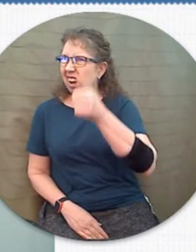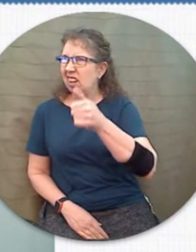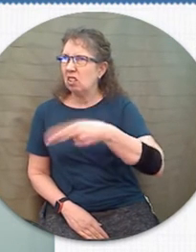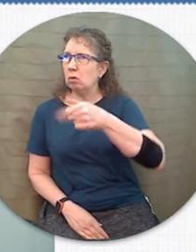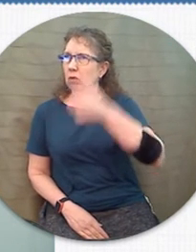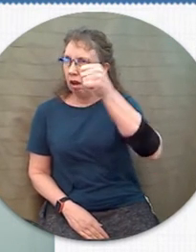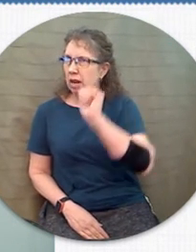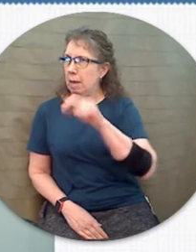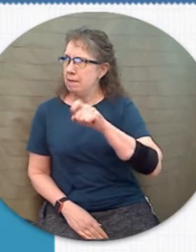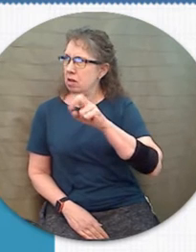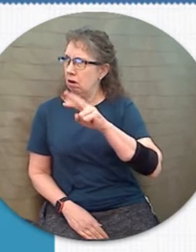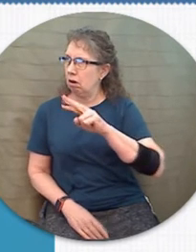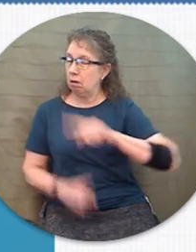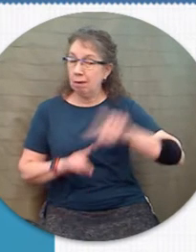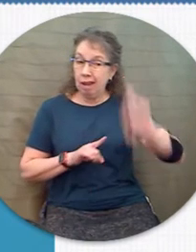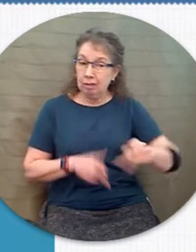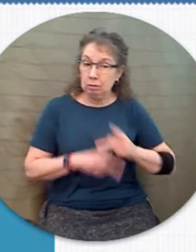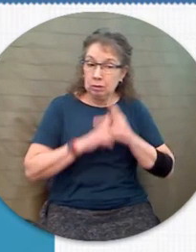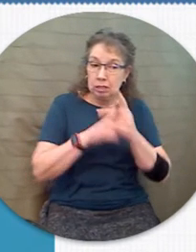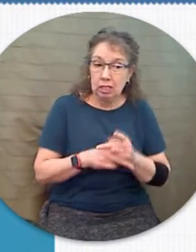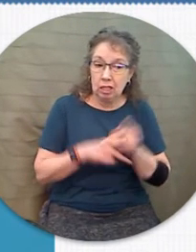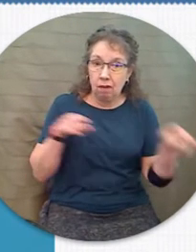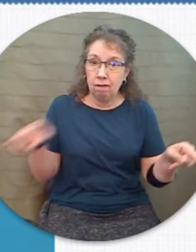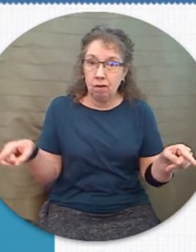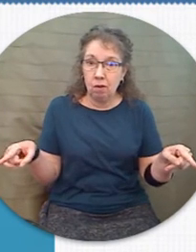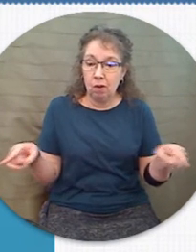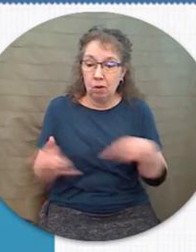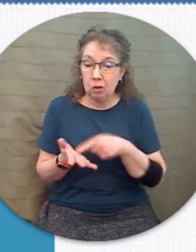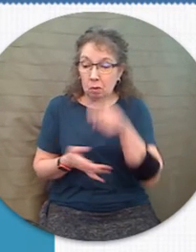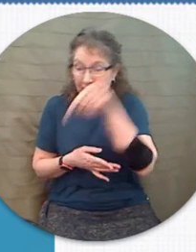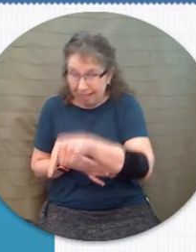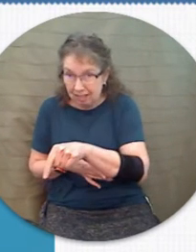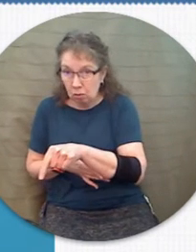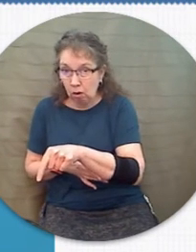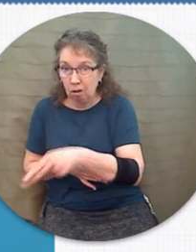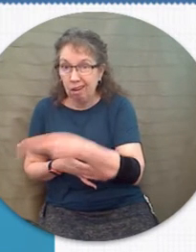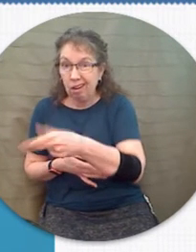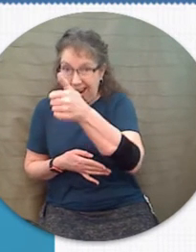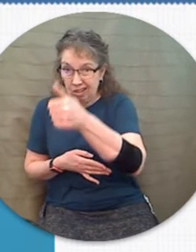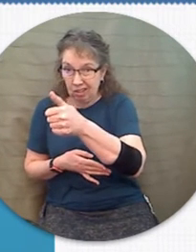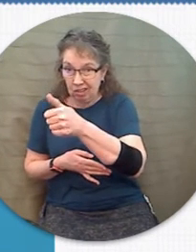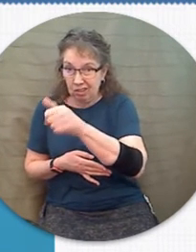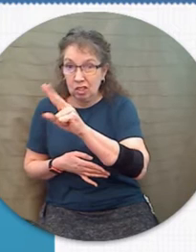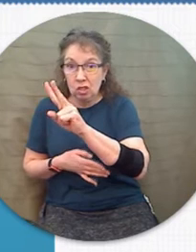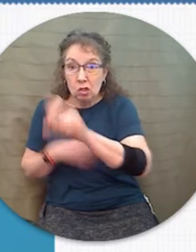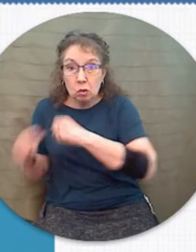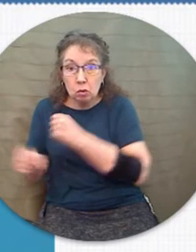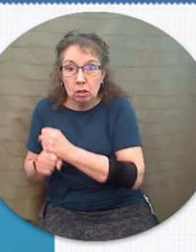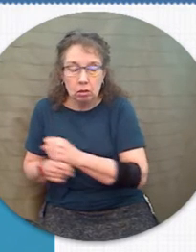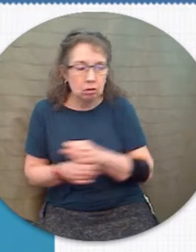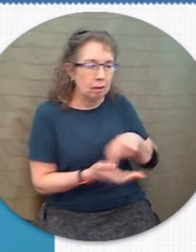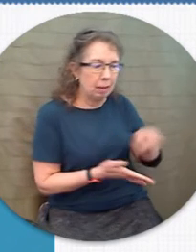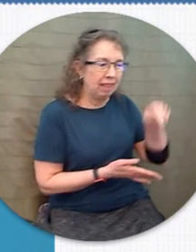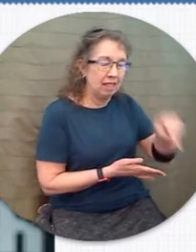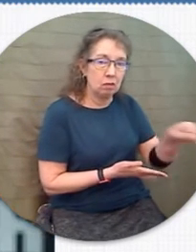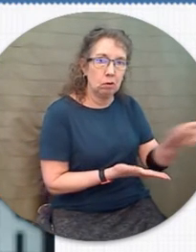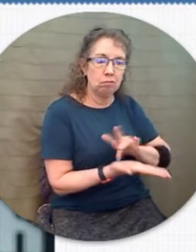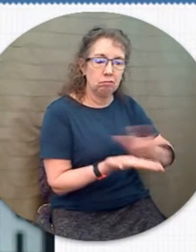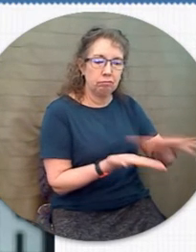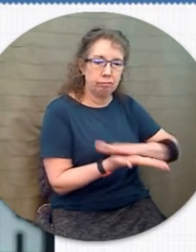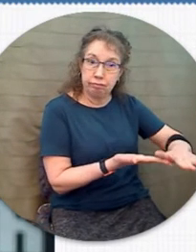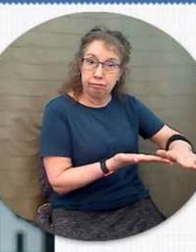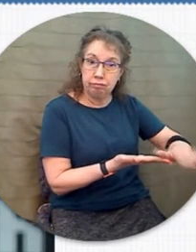be really careful. You're paying this one off in 2 years. You're paying this one off in 3 years.